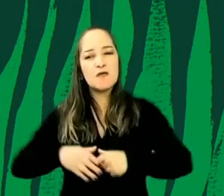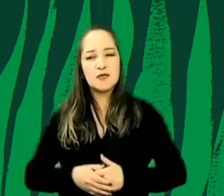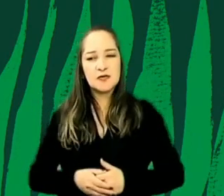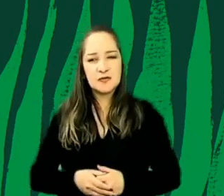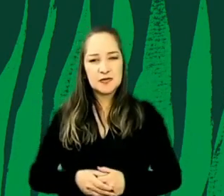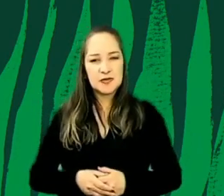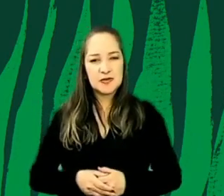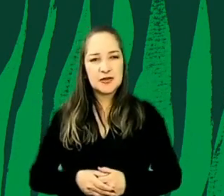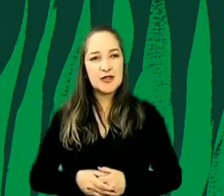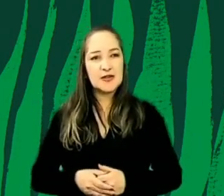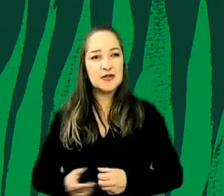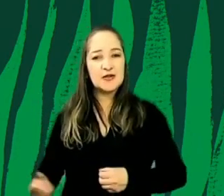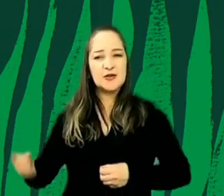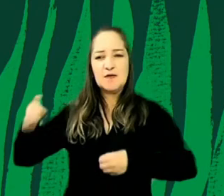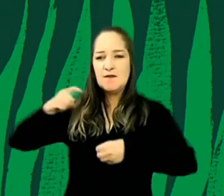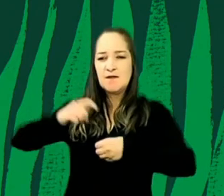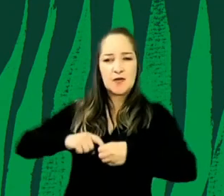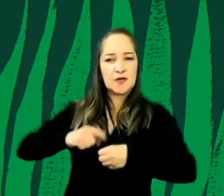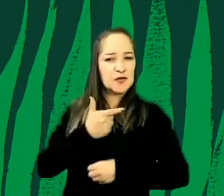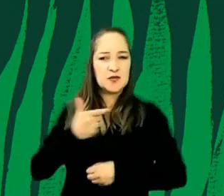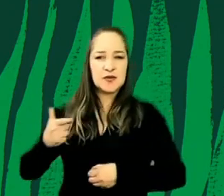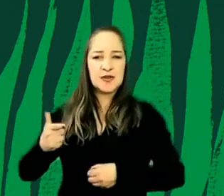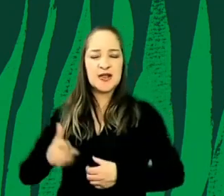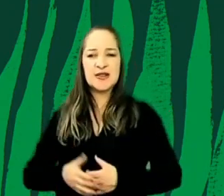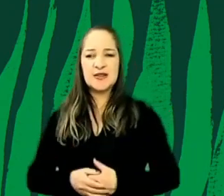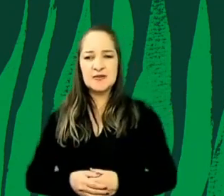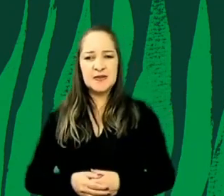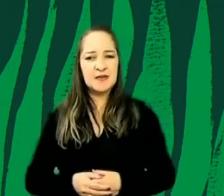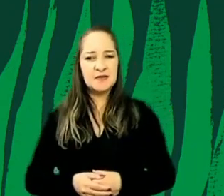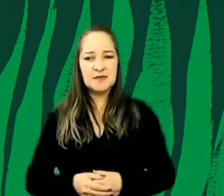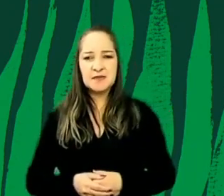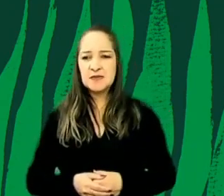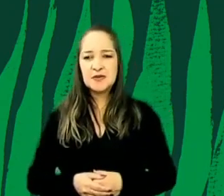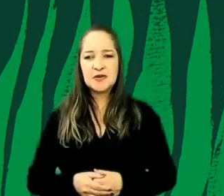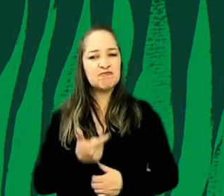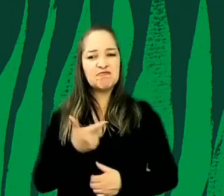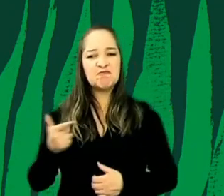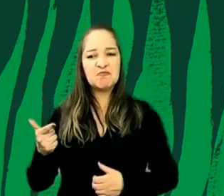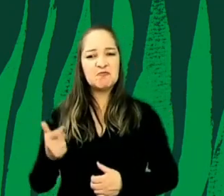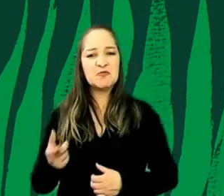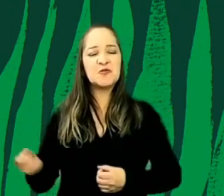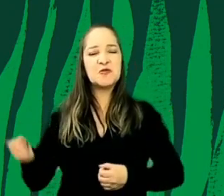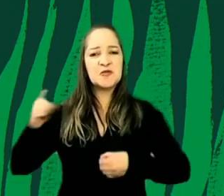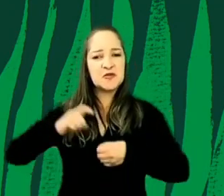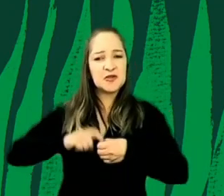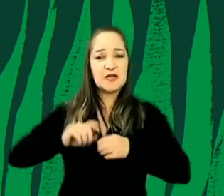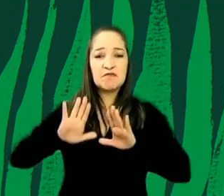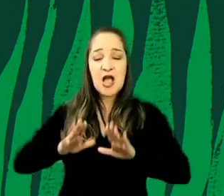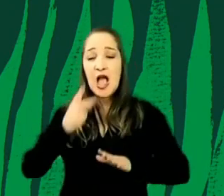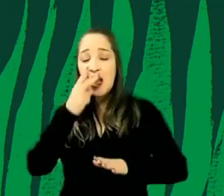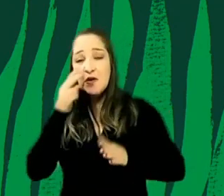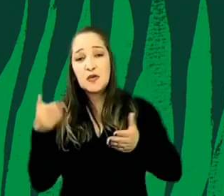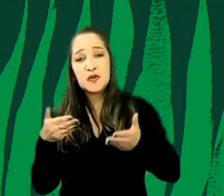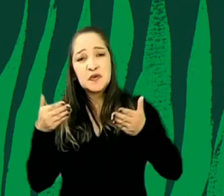of no return. There's no turning back now. There's no turning back anymore. Now,